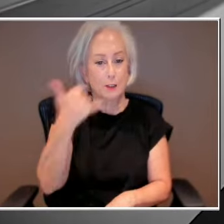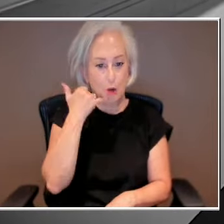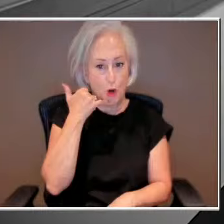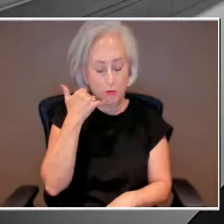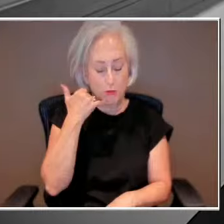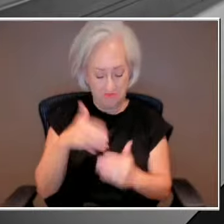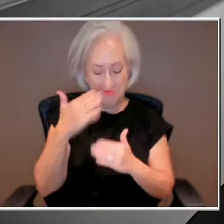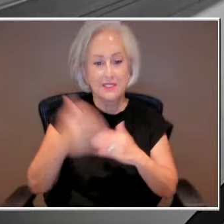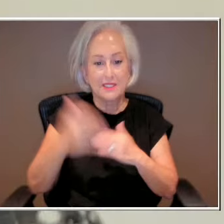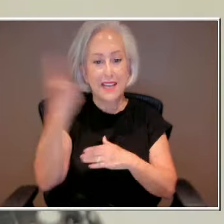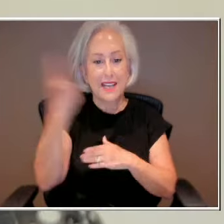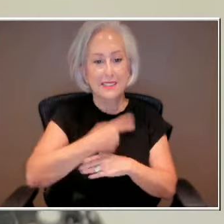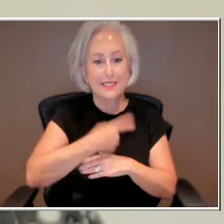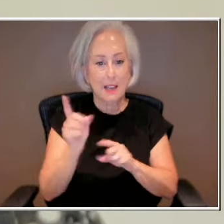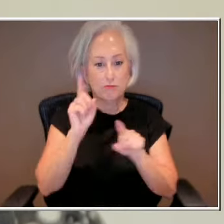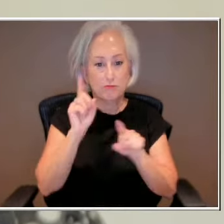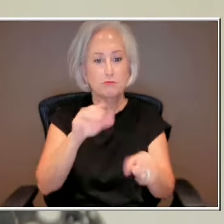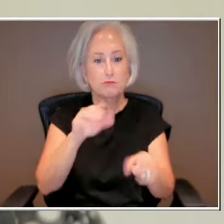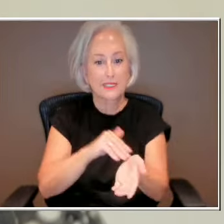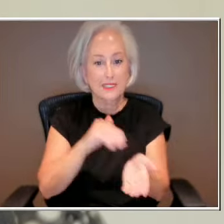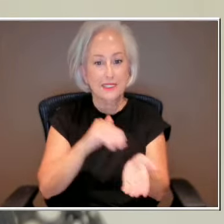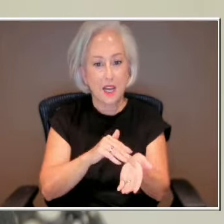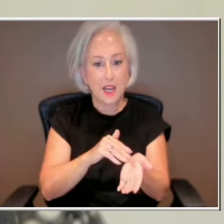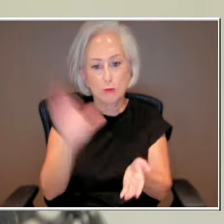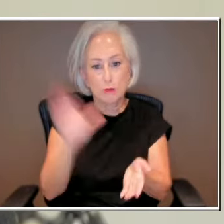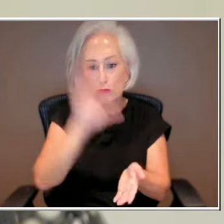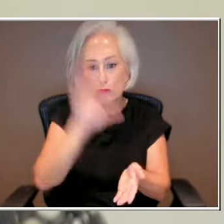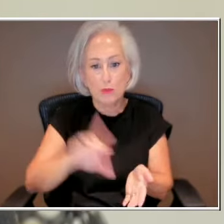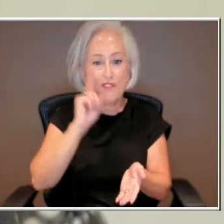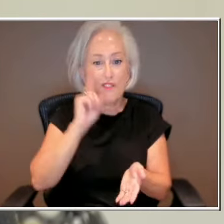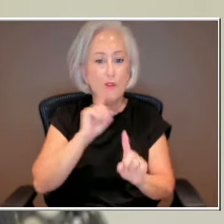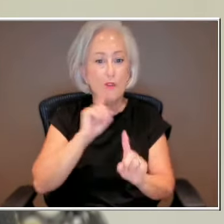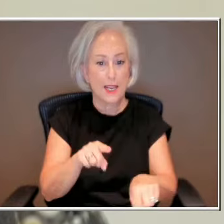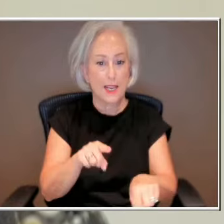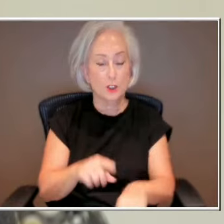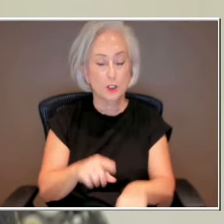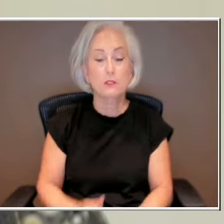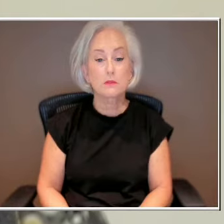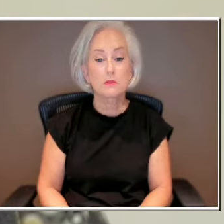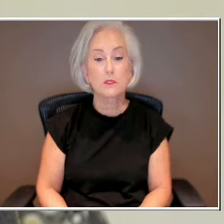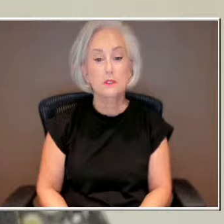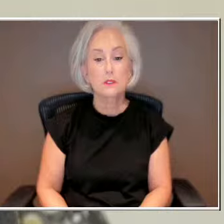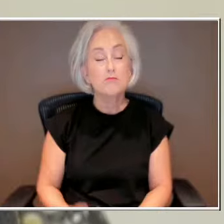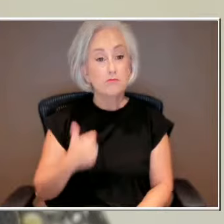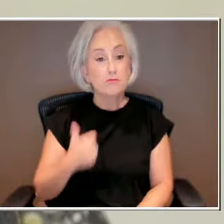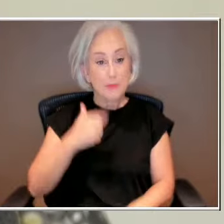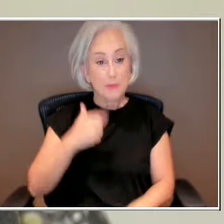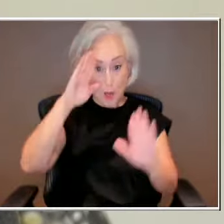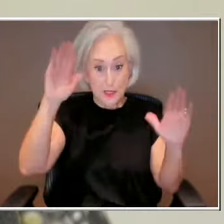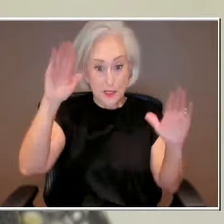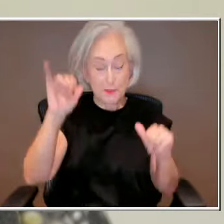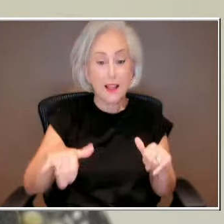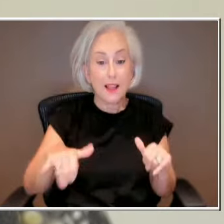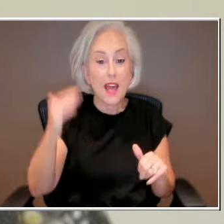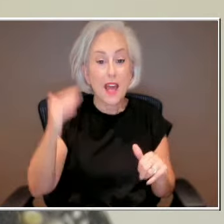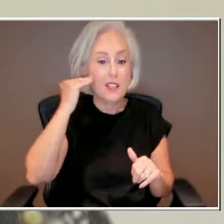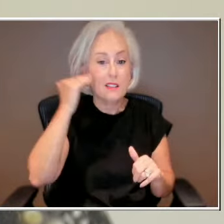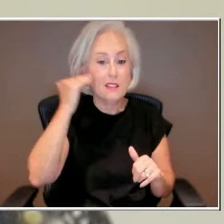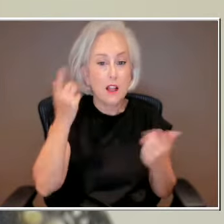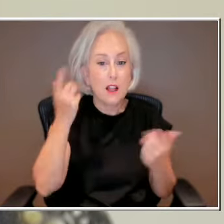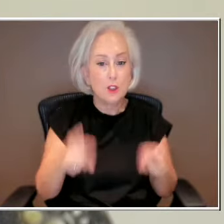looking for answers. I would expect this knowledge to happen with my daughter, but to